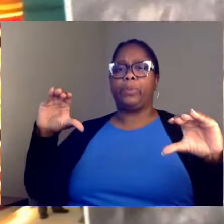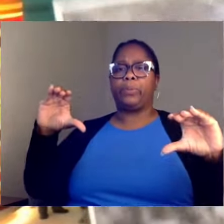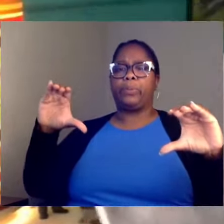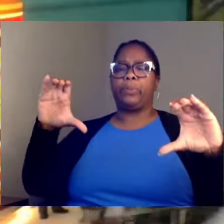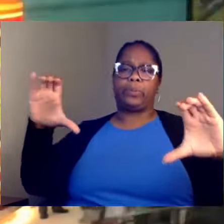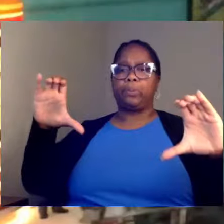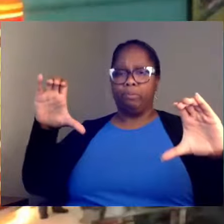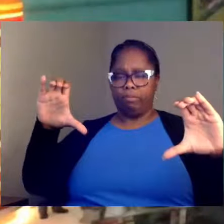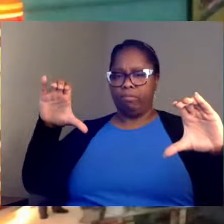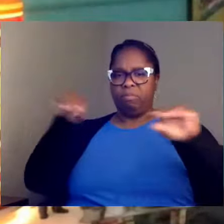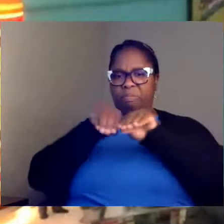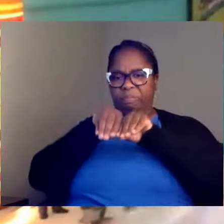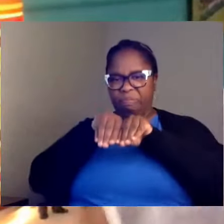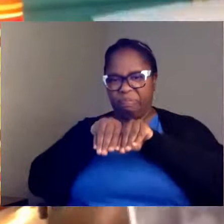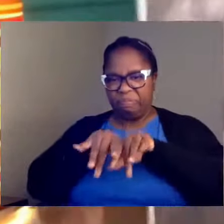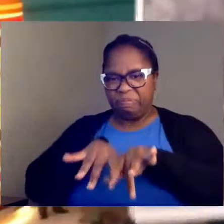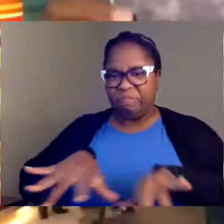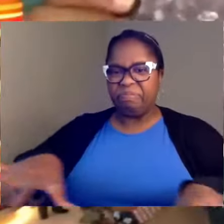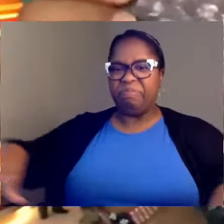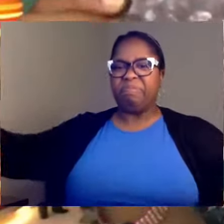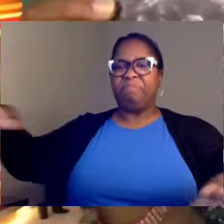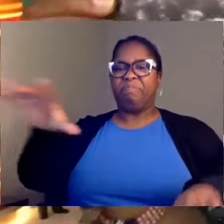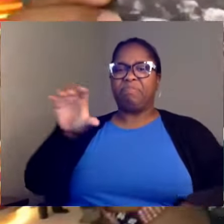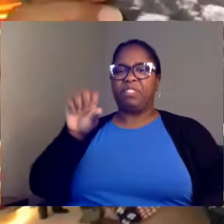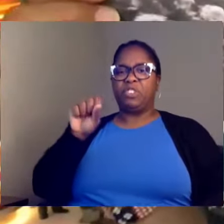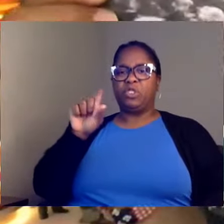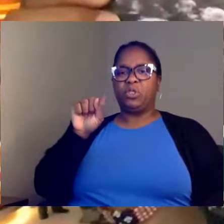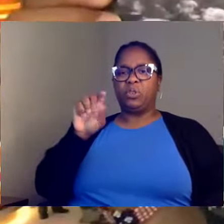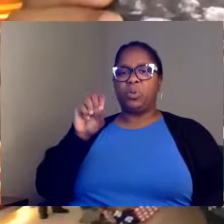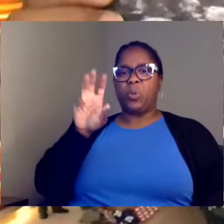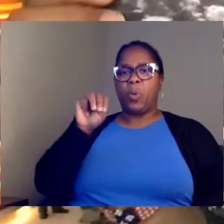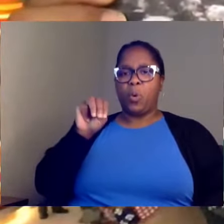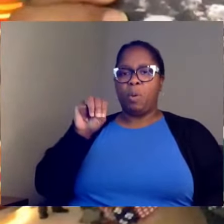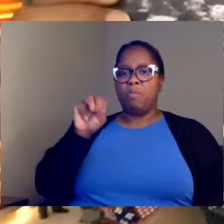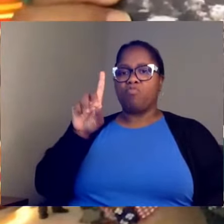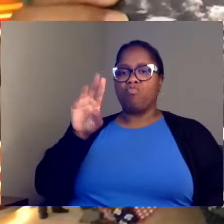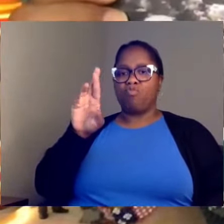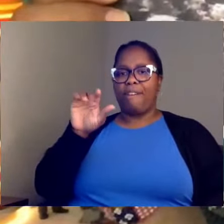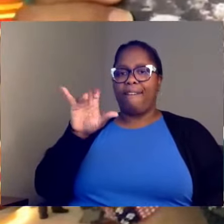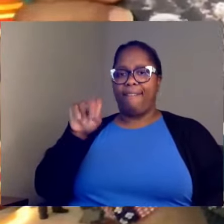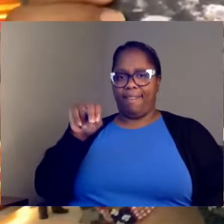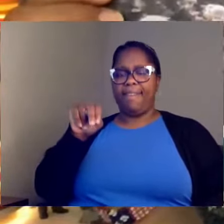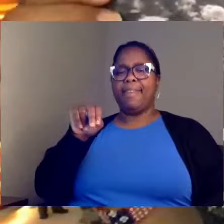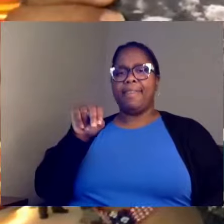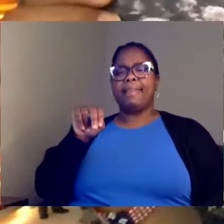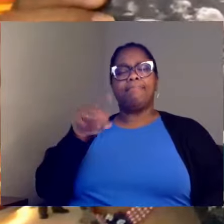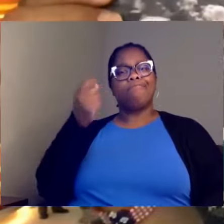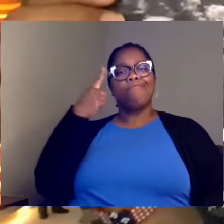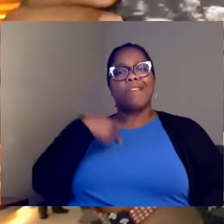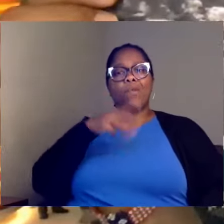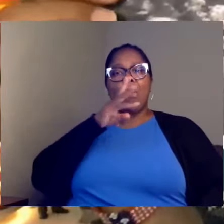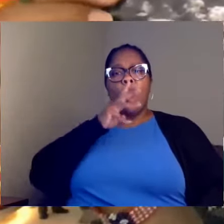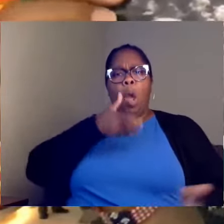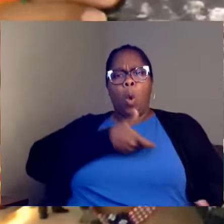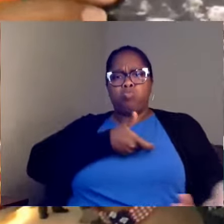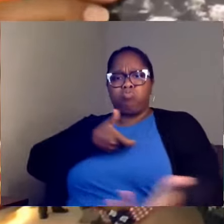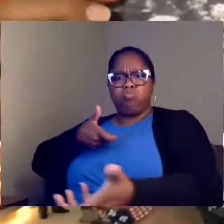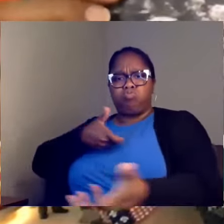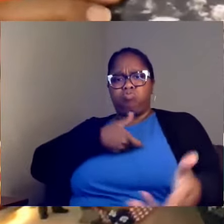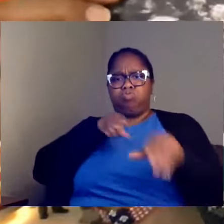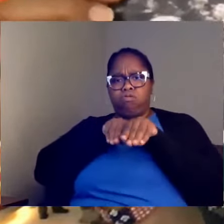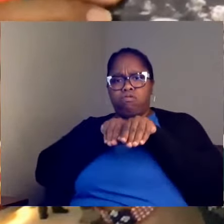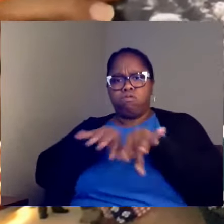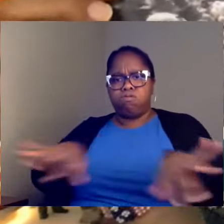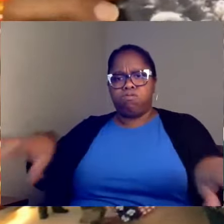morning after being pressure washed. This comes from Nicholas Lee, who's also an